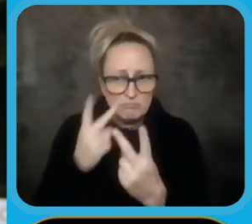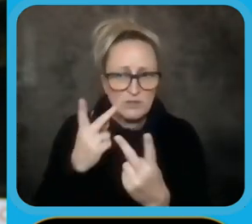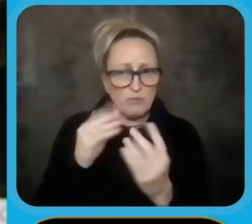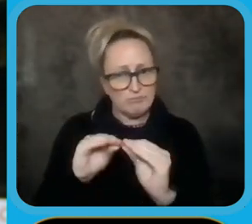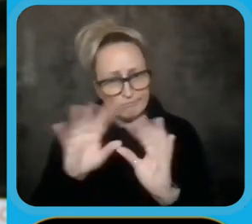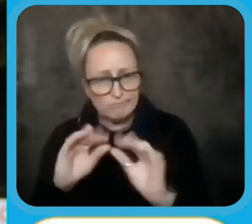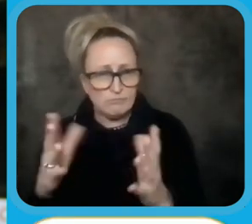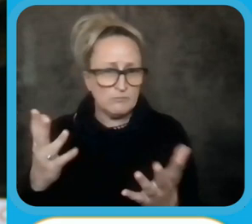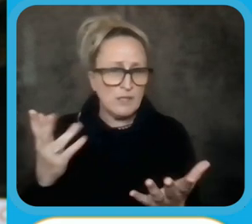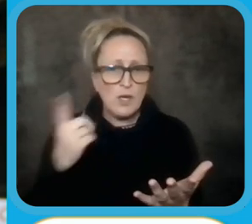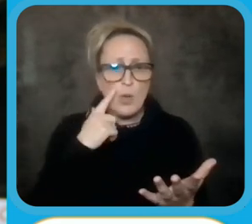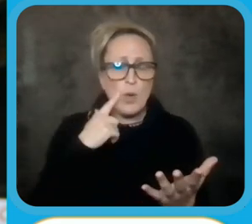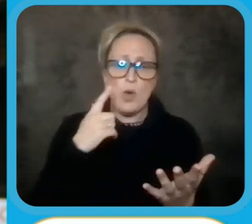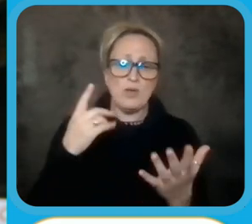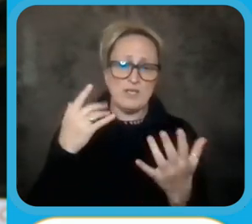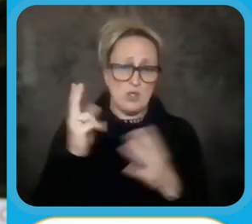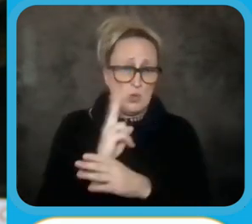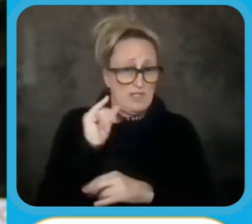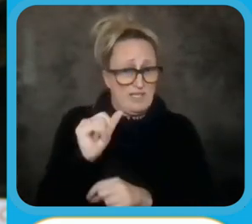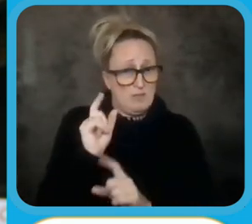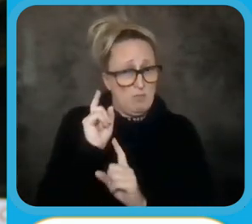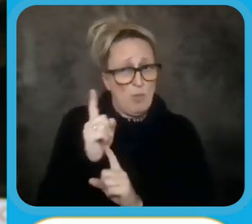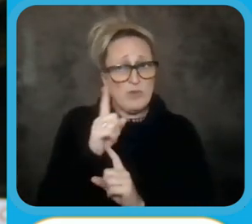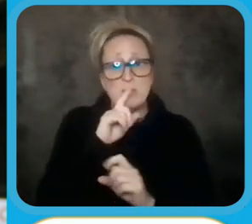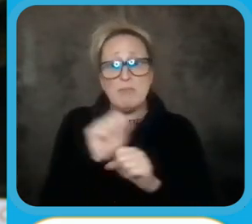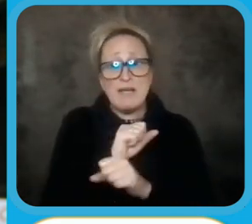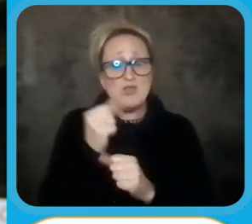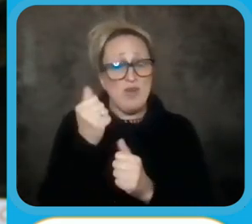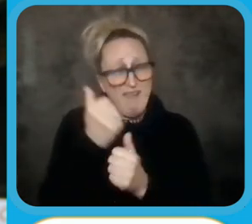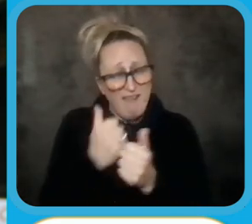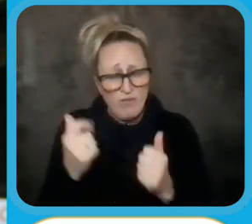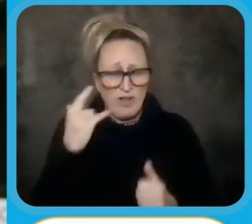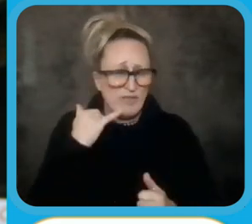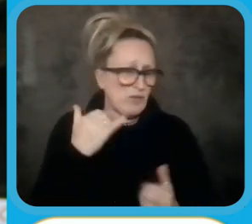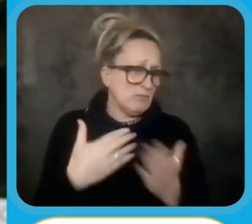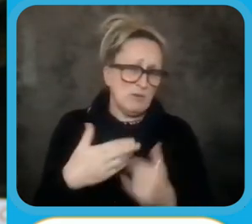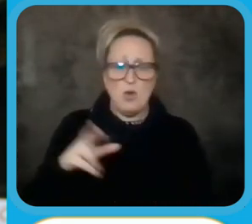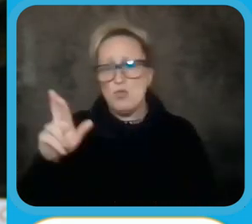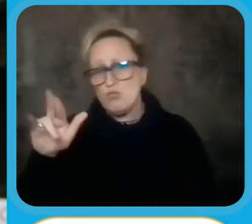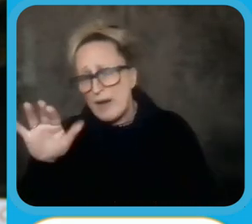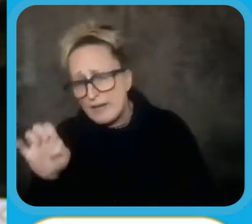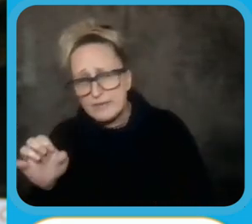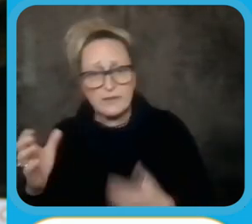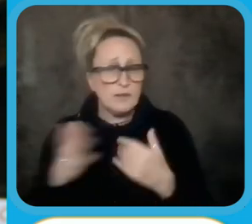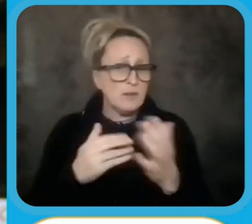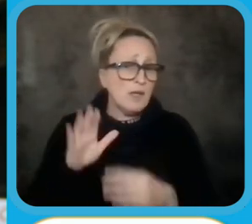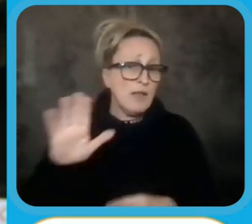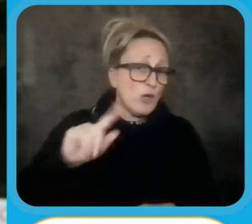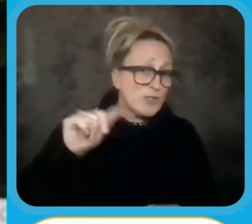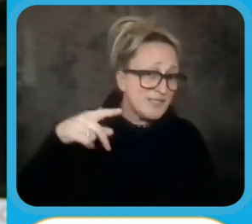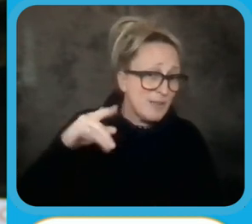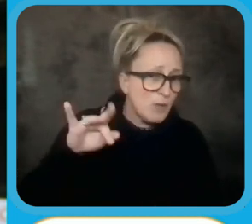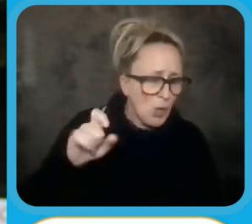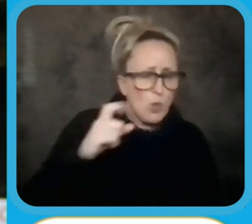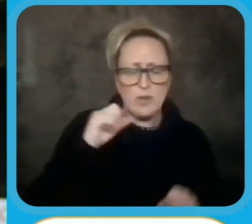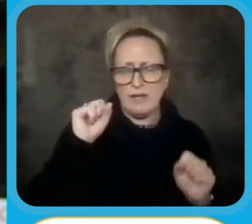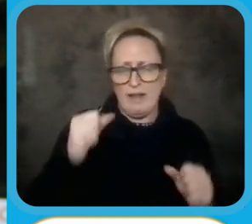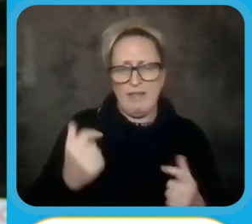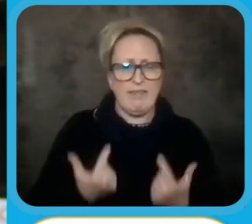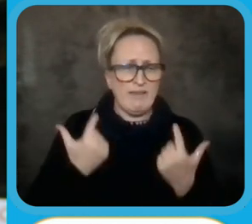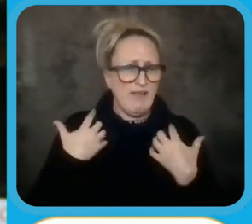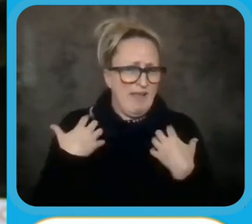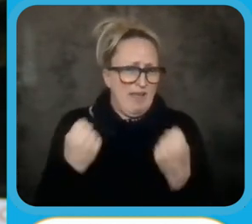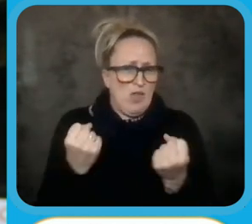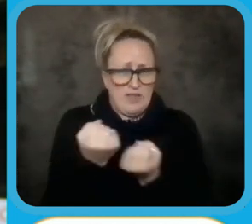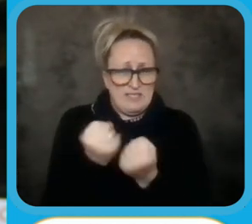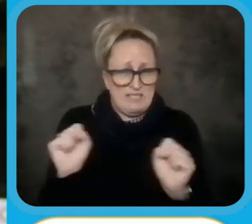this once-in-a-lifetime moment to ensure every Californian, regardless of race, regardless of their zip code, can live a healthy,